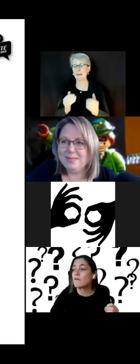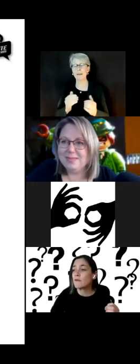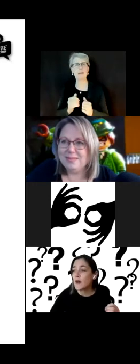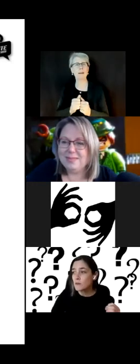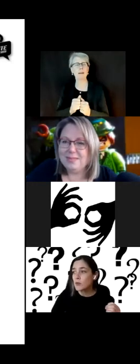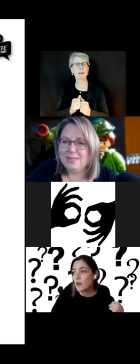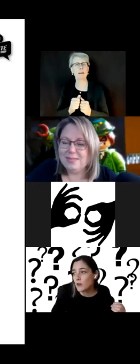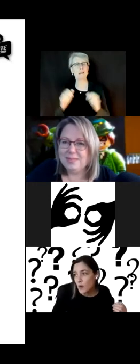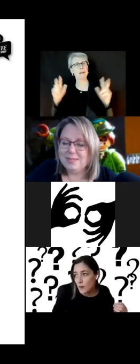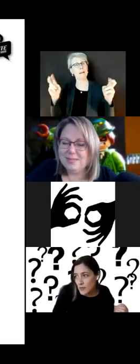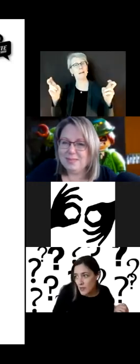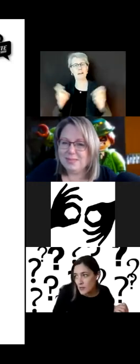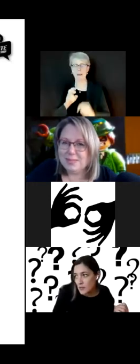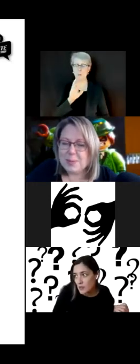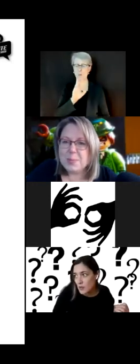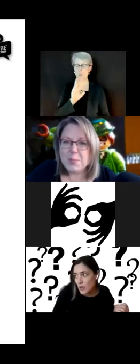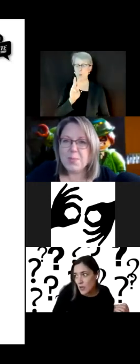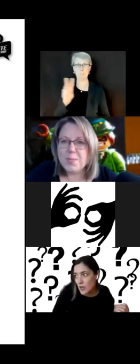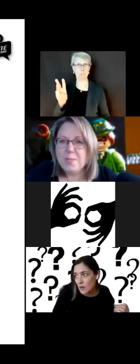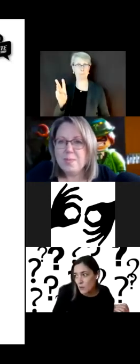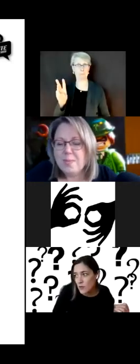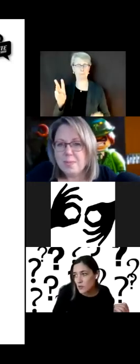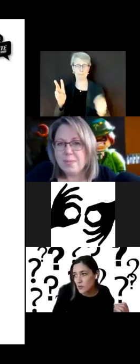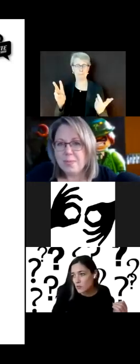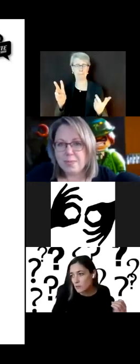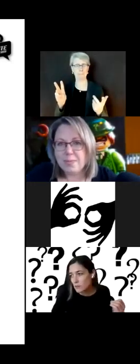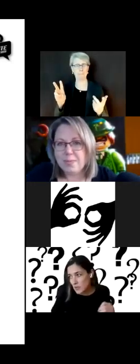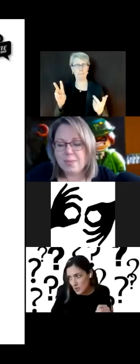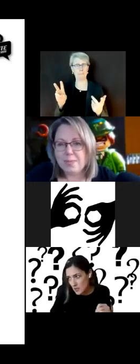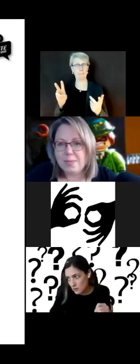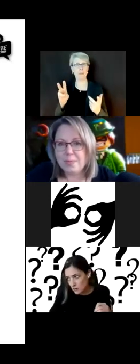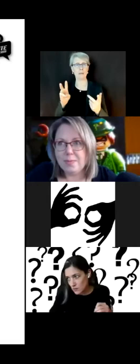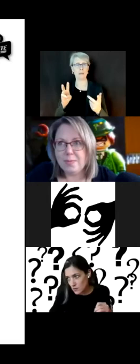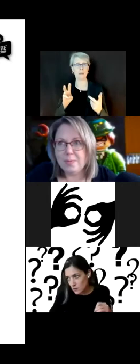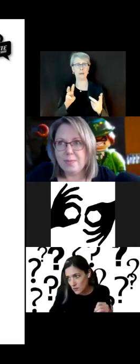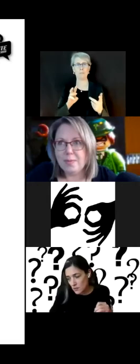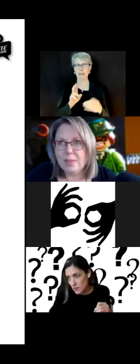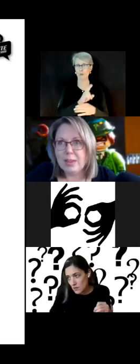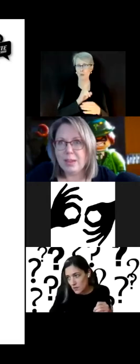being findable on websites with social media accounts?